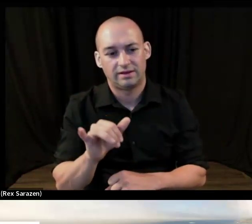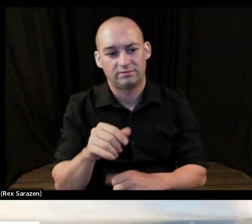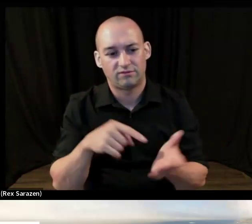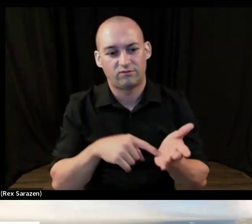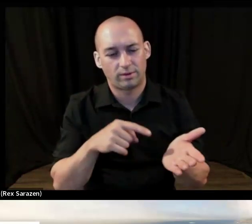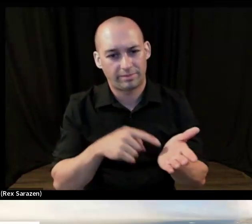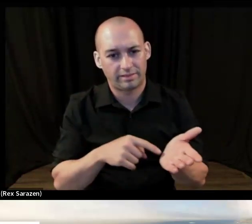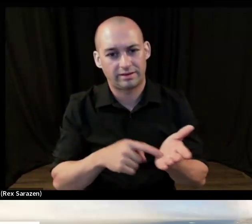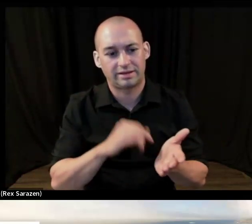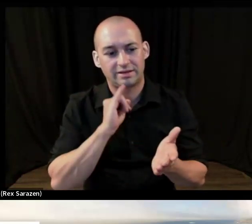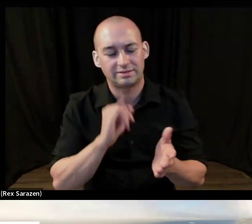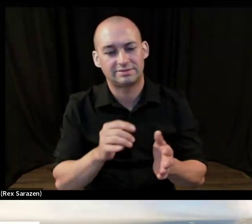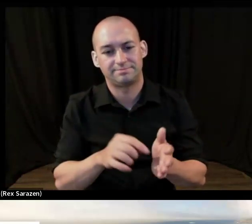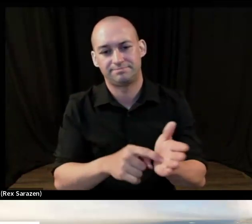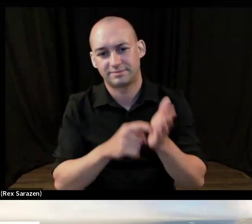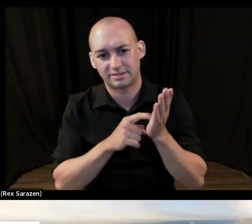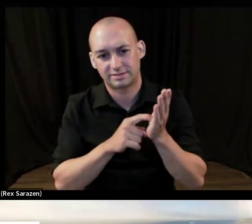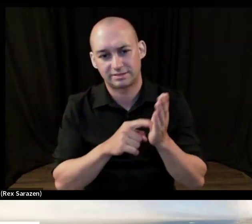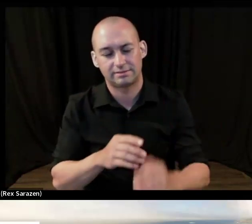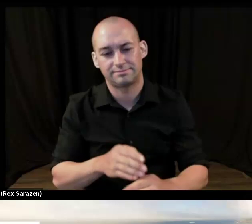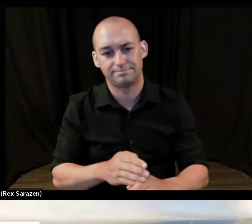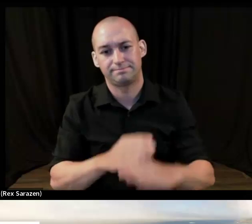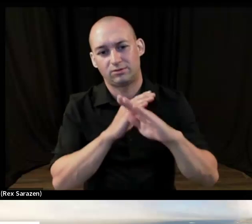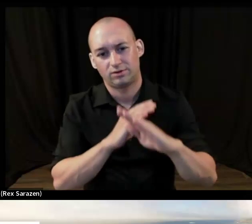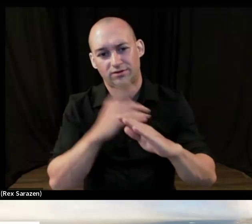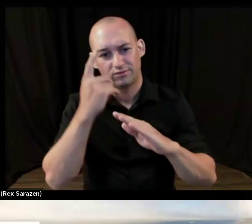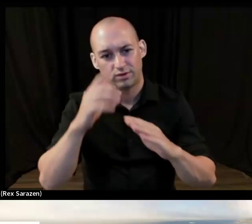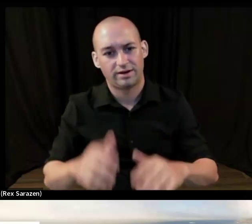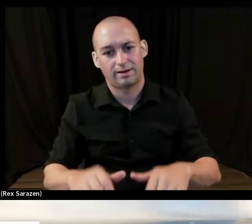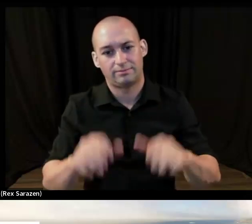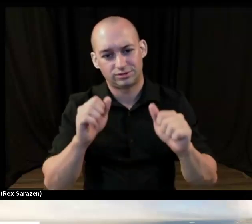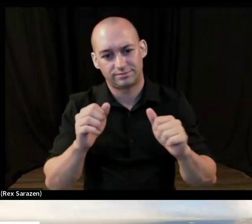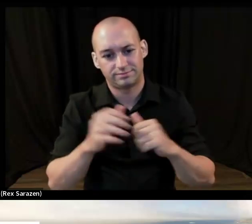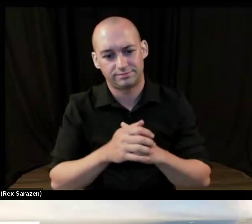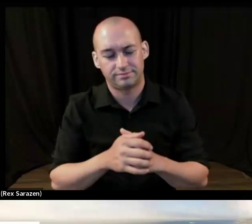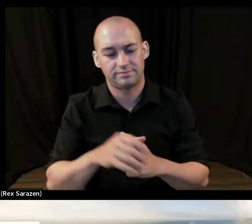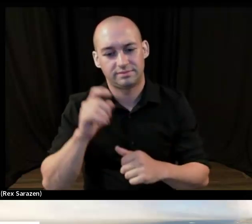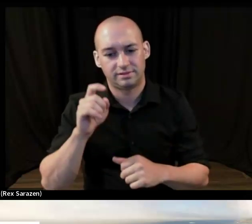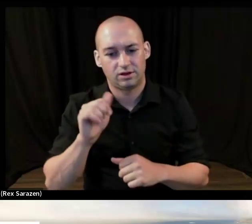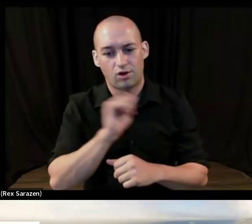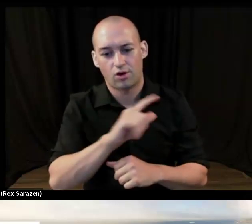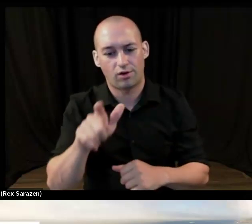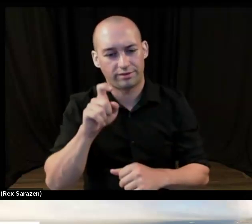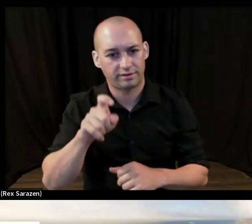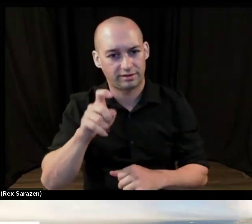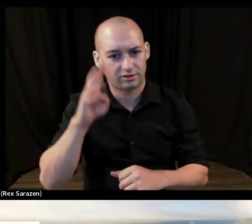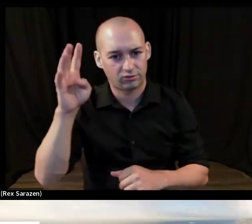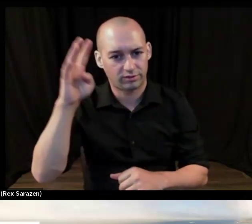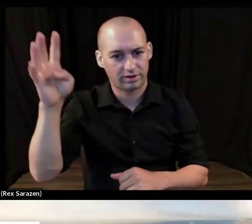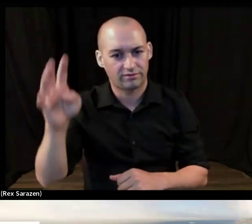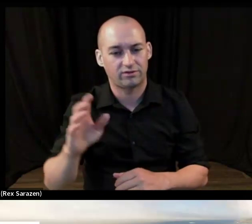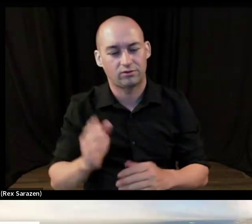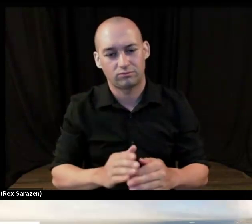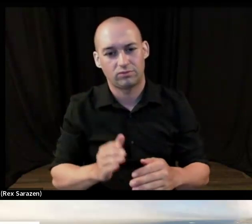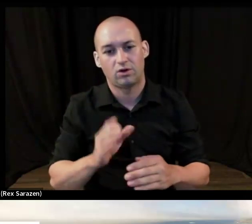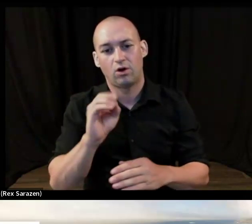affordability is an essential barrier to adoption, and we're all going to have to be creative in how we overcome that for the